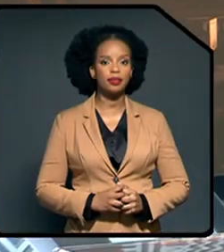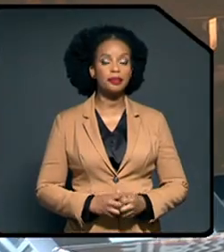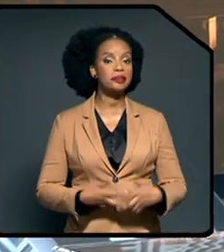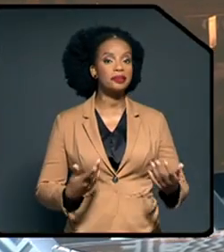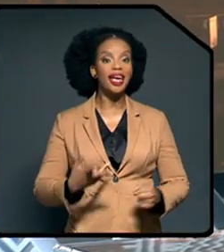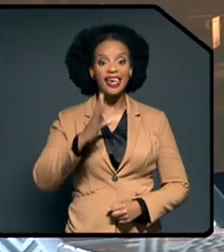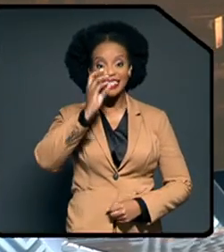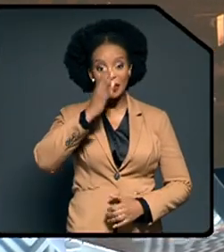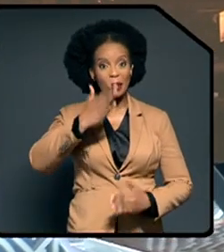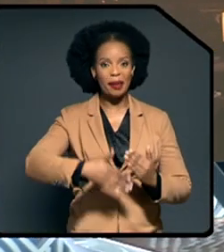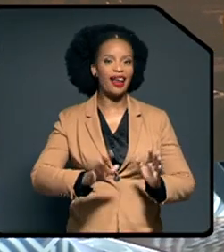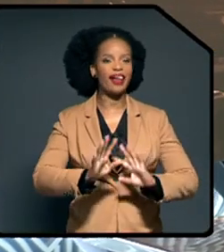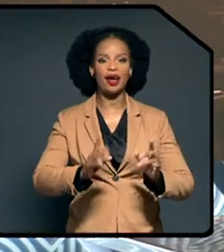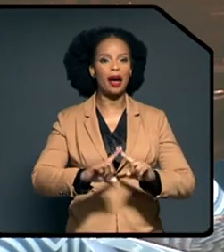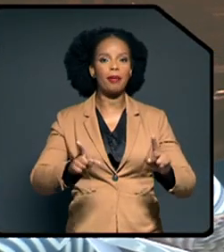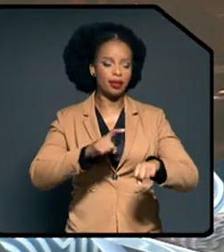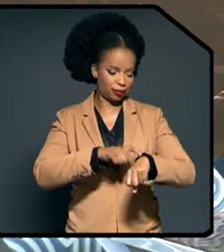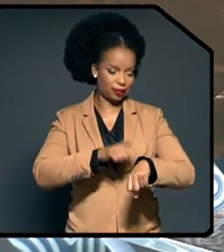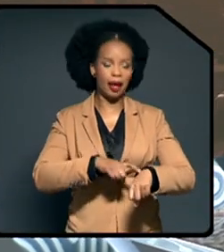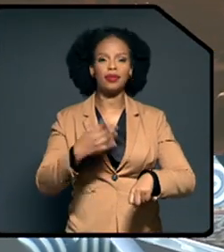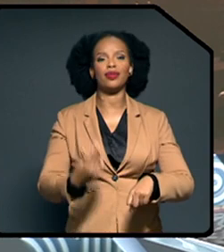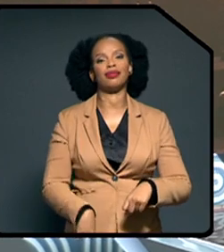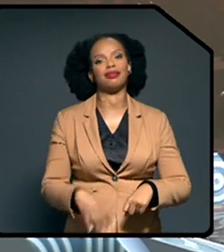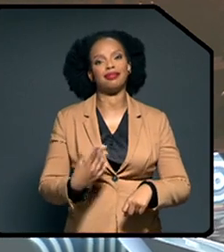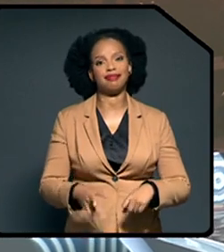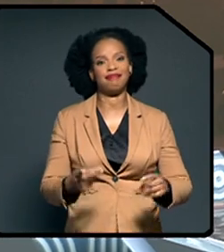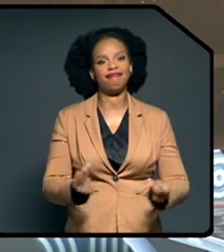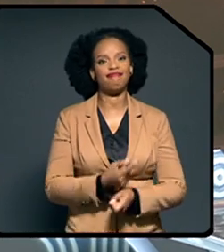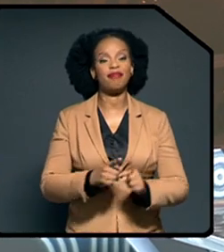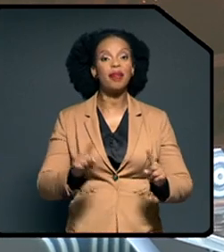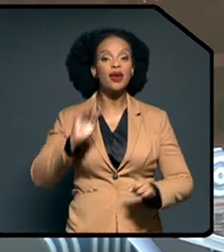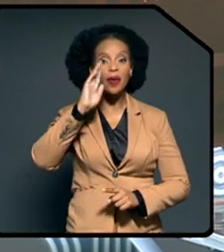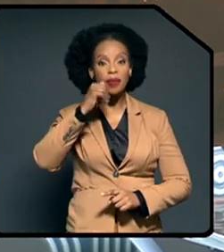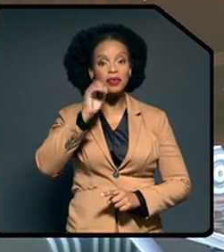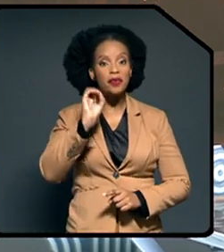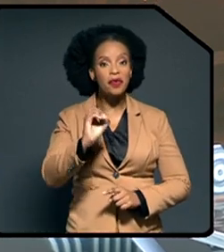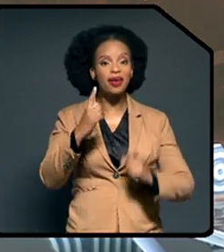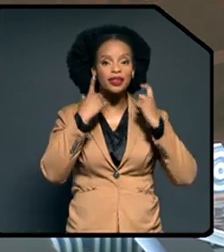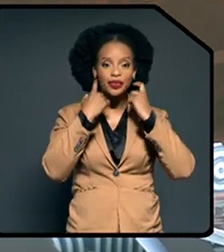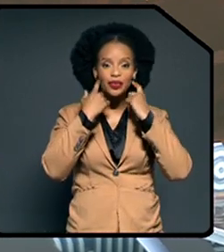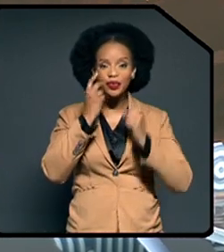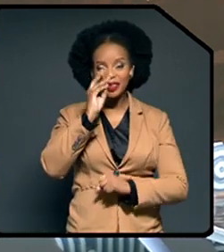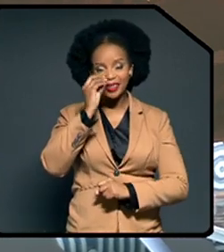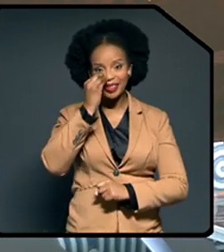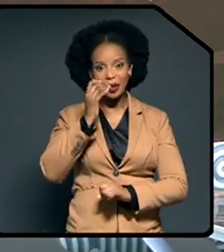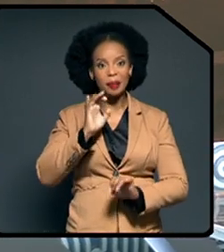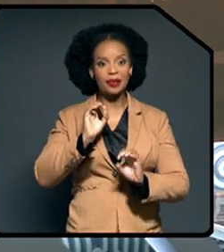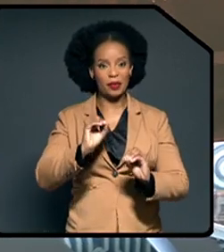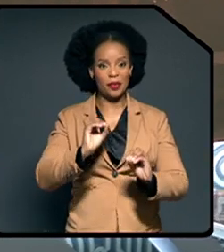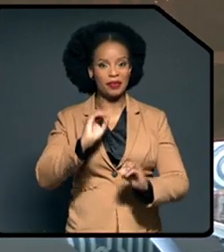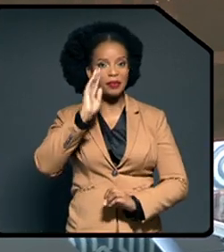Iindaba zipheli mawethu utshaba nje lixesha bakhona ngomso oxa bethu besithi izindaba zethu ngolwimi